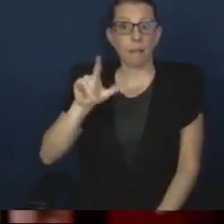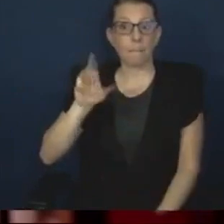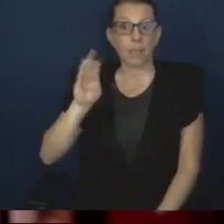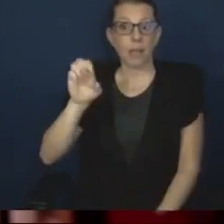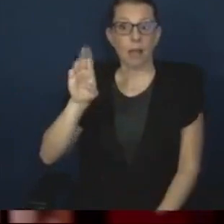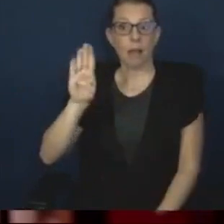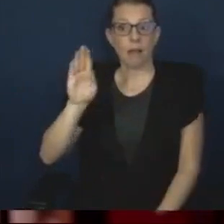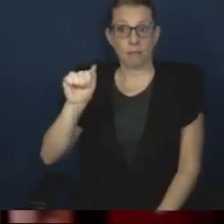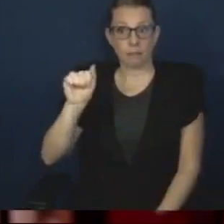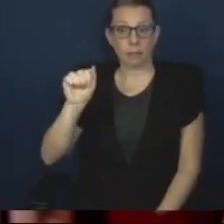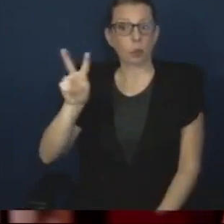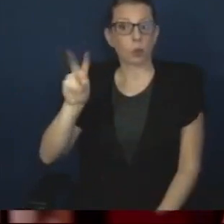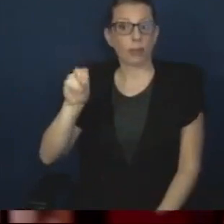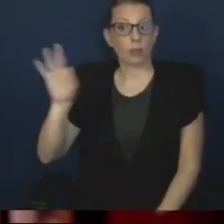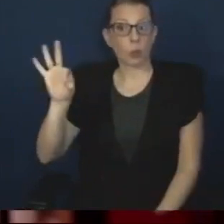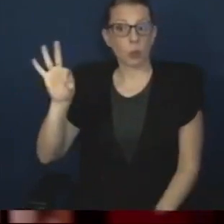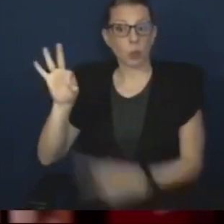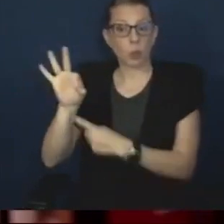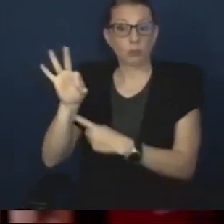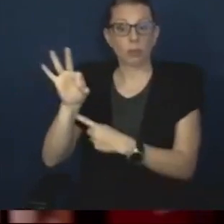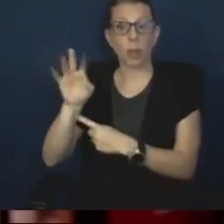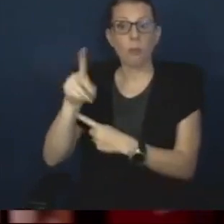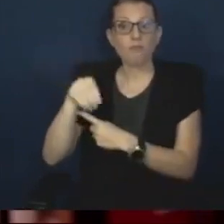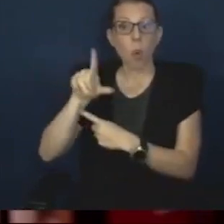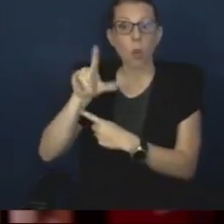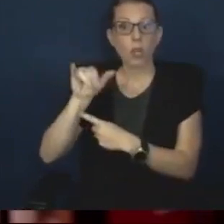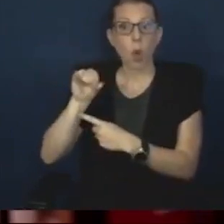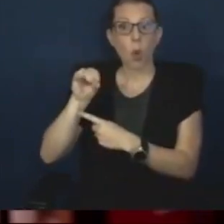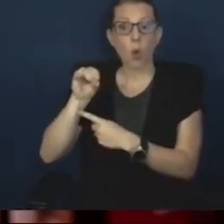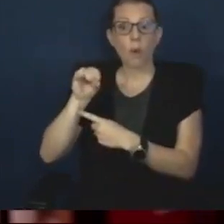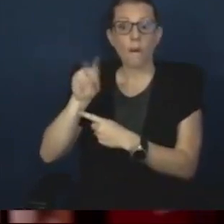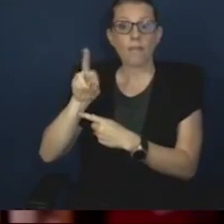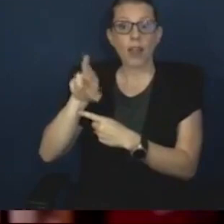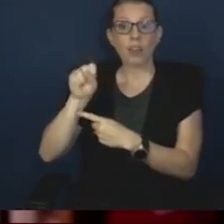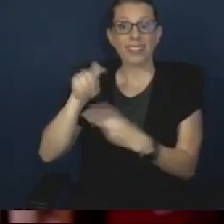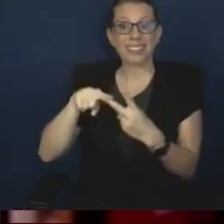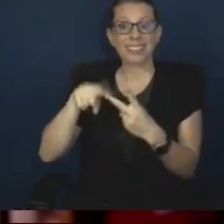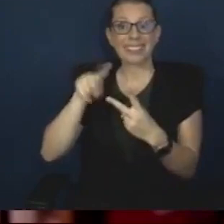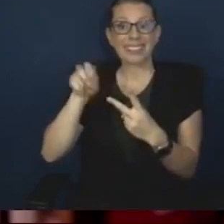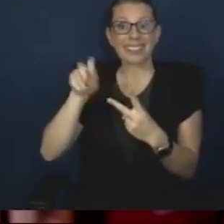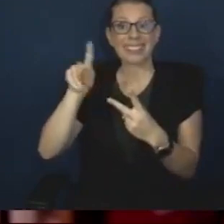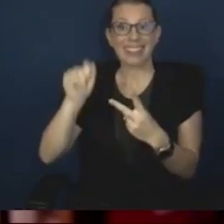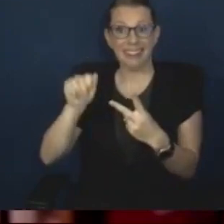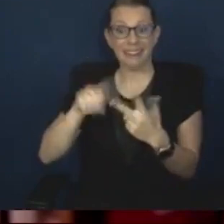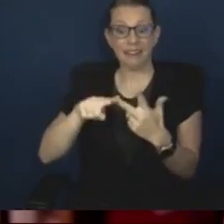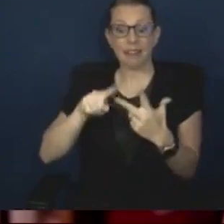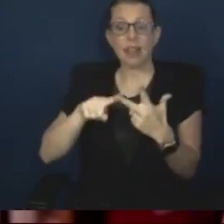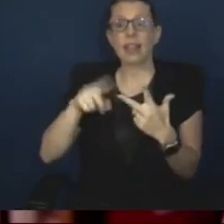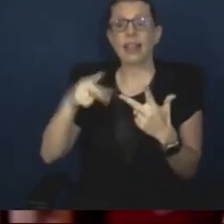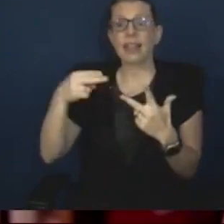of viruses, including poliovirus, most recently Zika virus, hepatitis C virus, and now